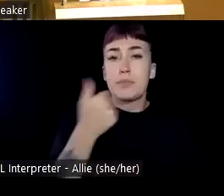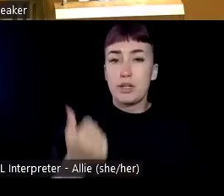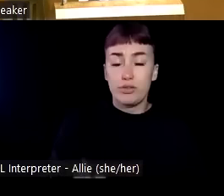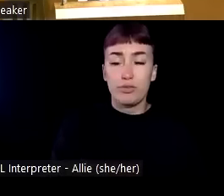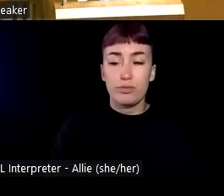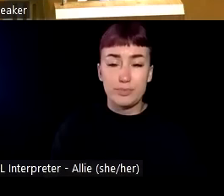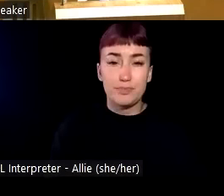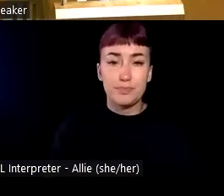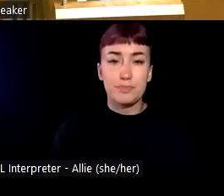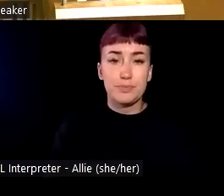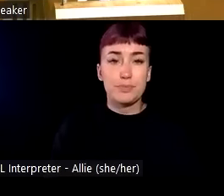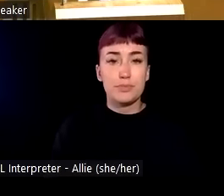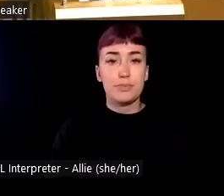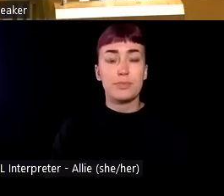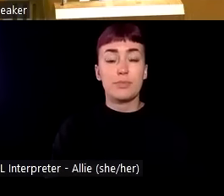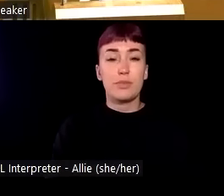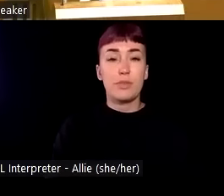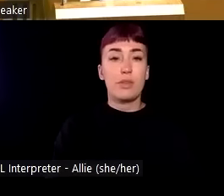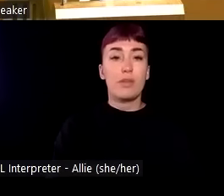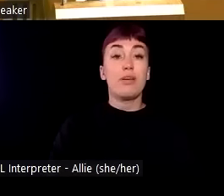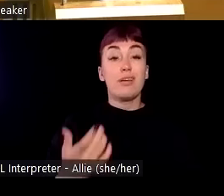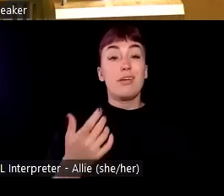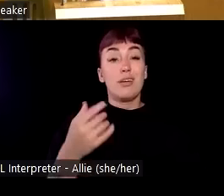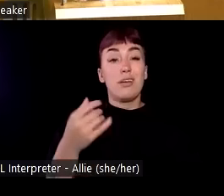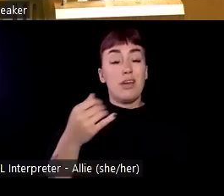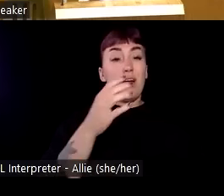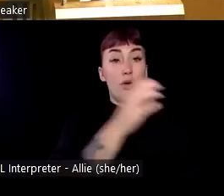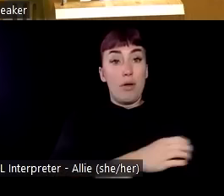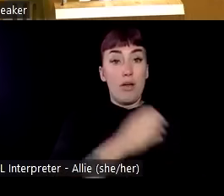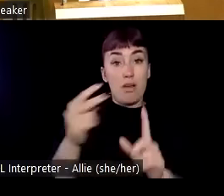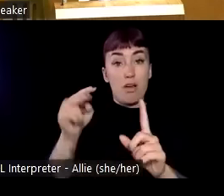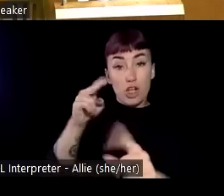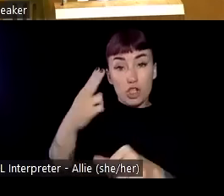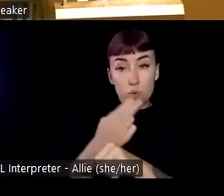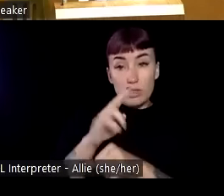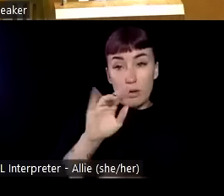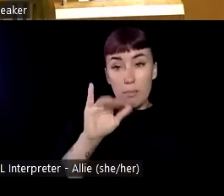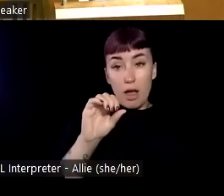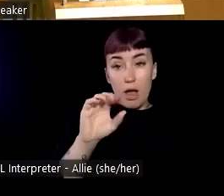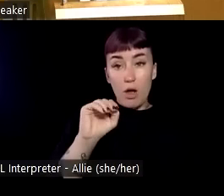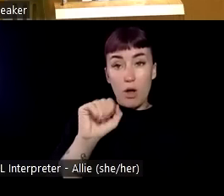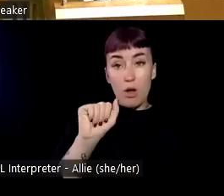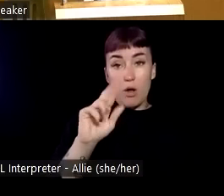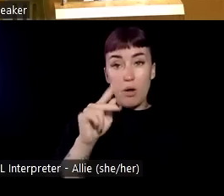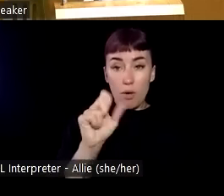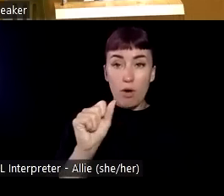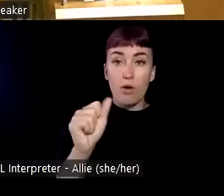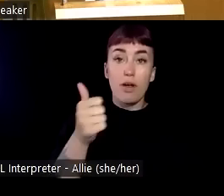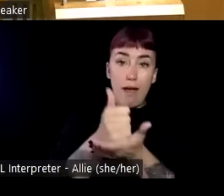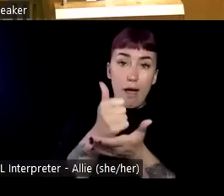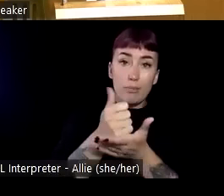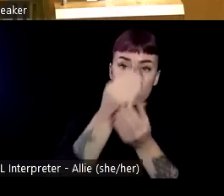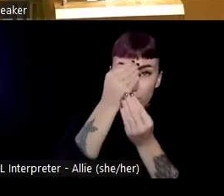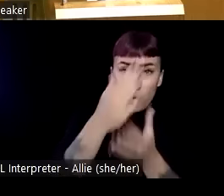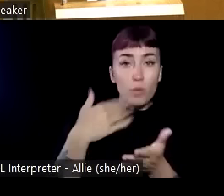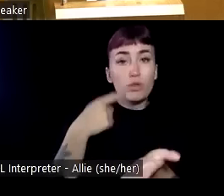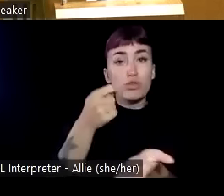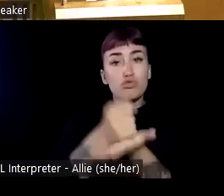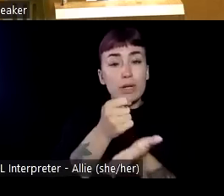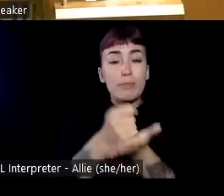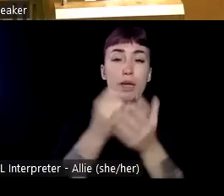And lastly, from a clinical perspective, the use of biomarkers helps inform treatment strategies and identify